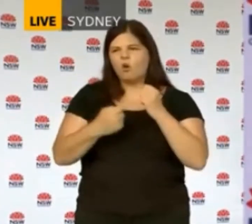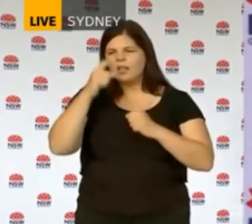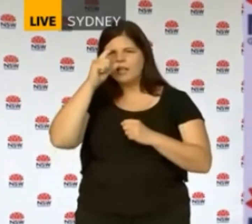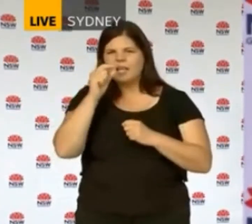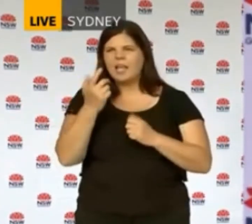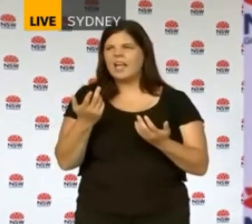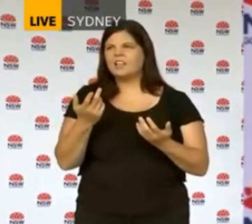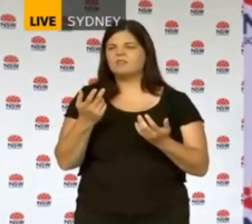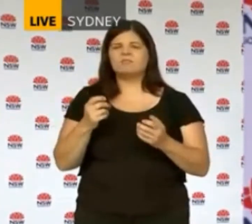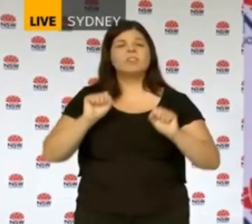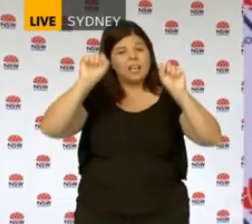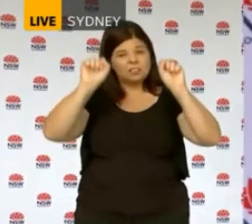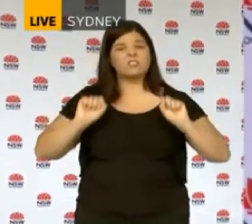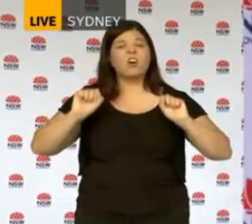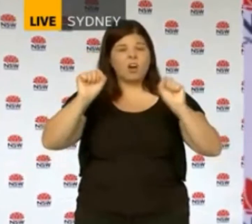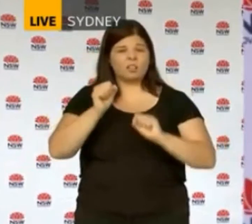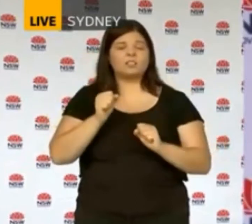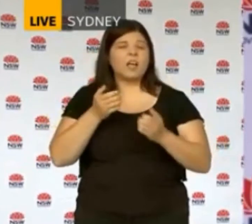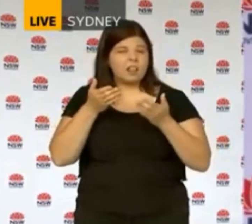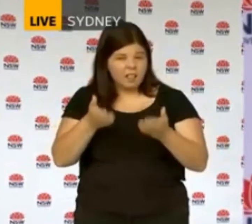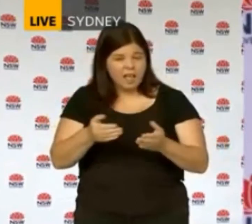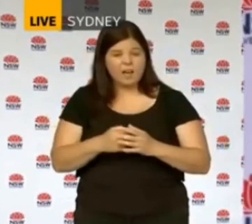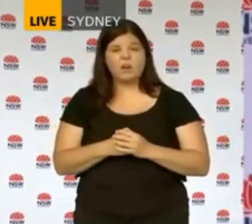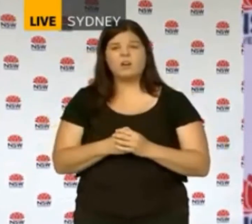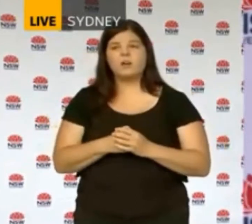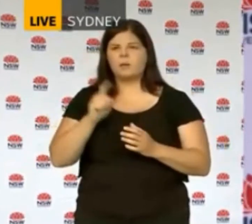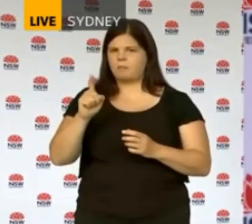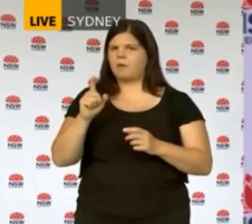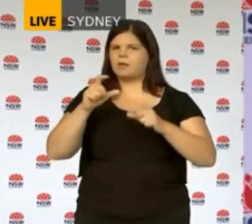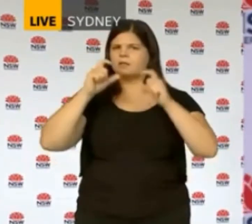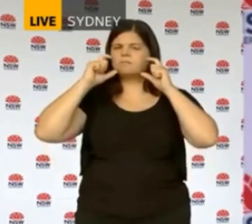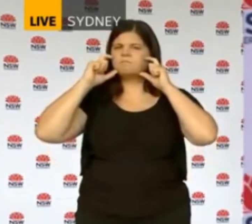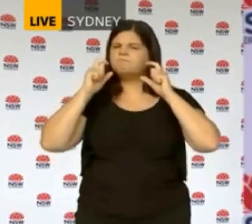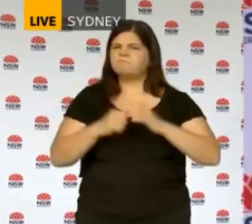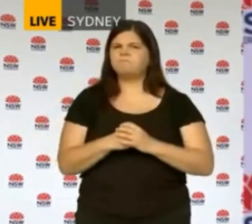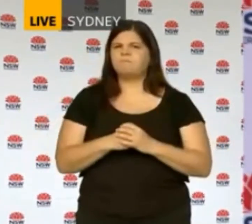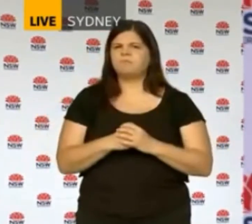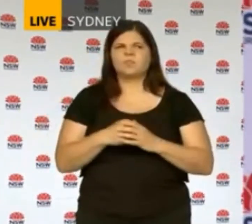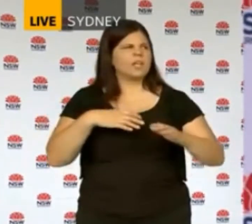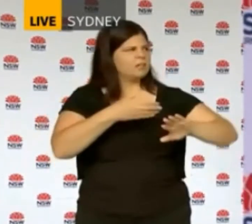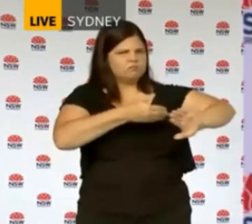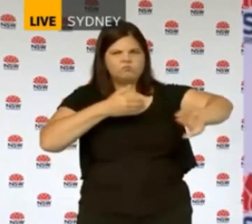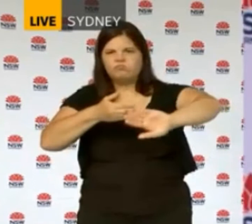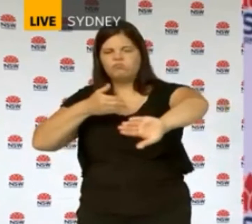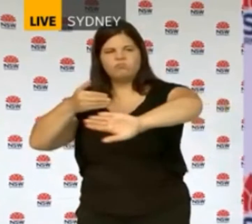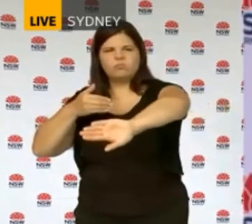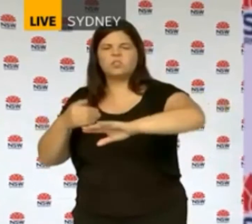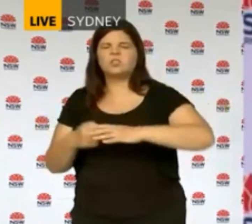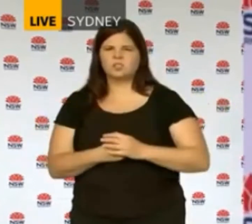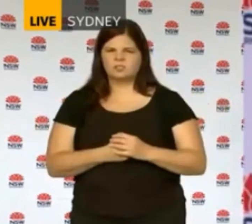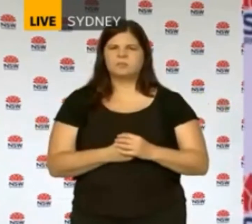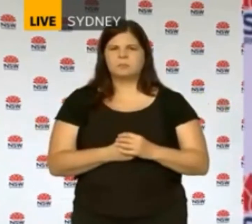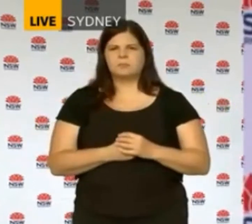such as going out for exercise, but they need to wear a mask and they need to keep away from others. They obviously have